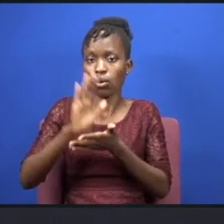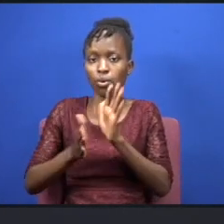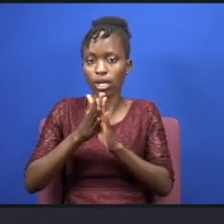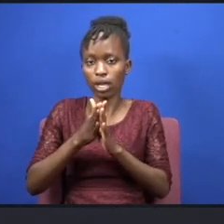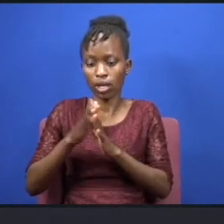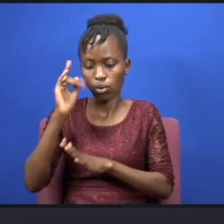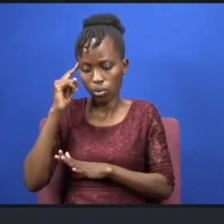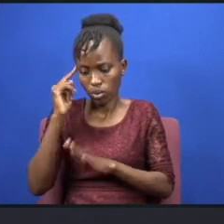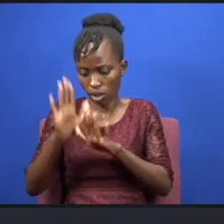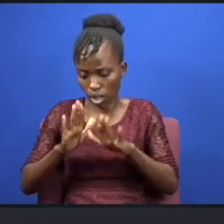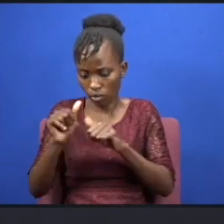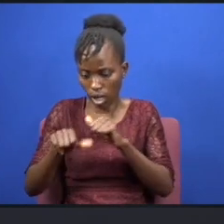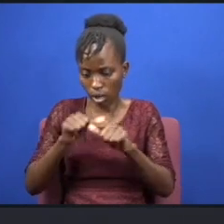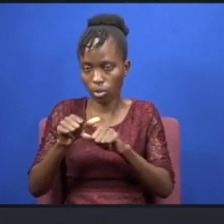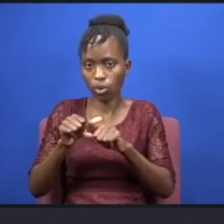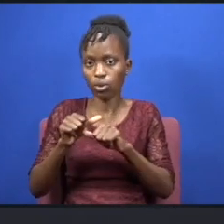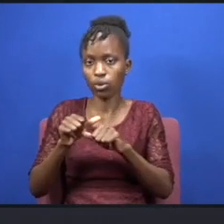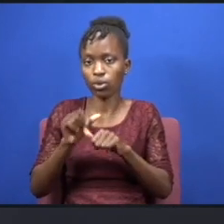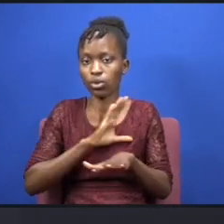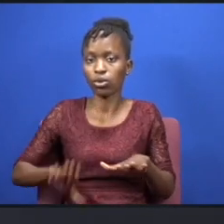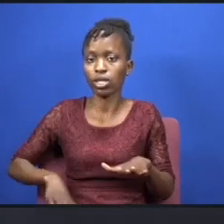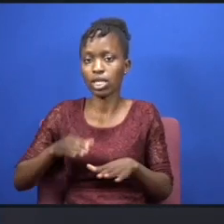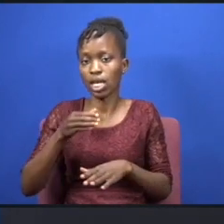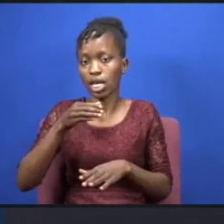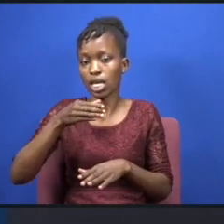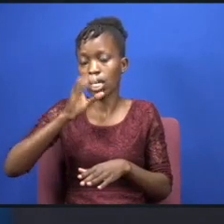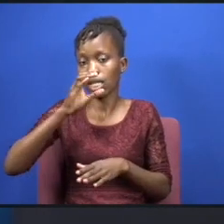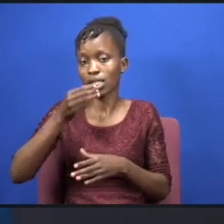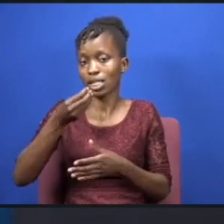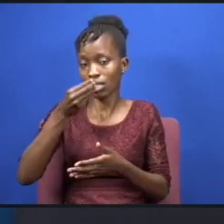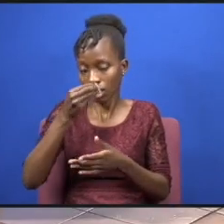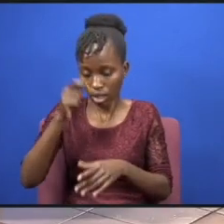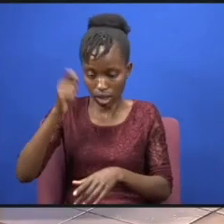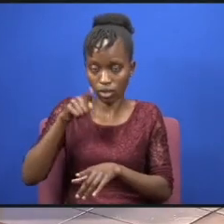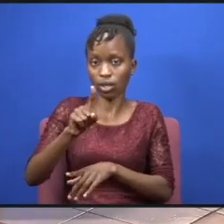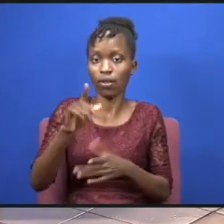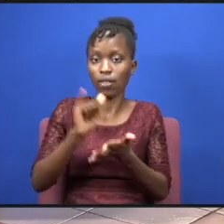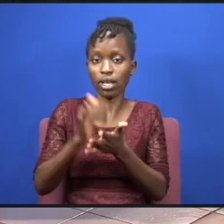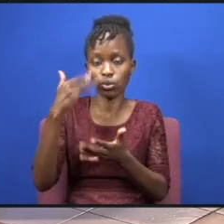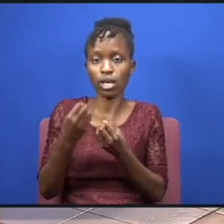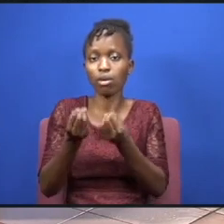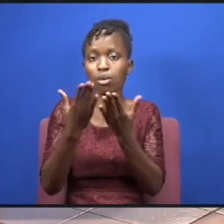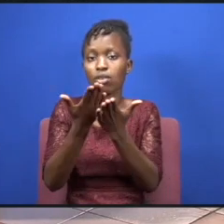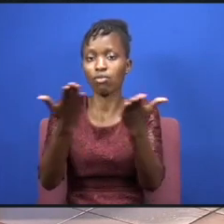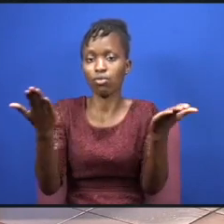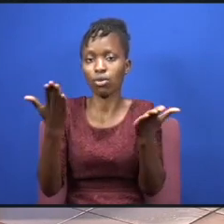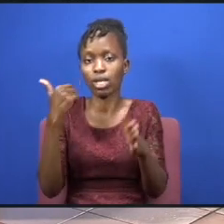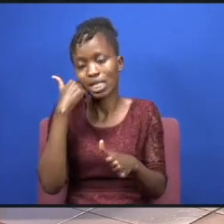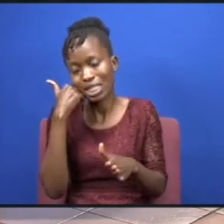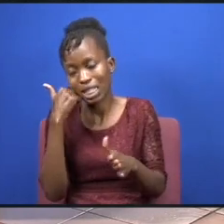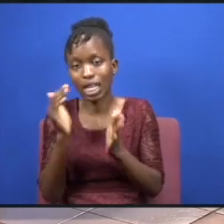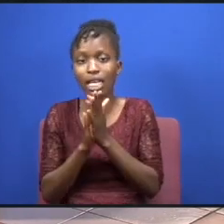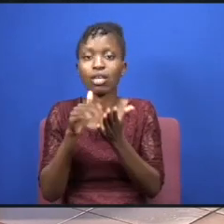body of Christ eat and drink judgment on themselves. And that is why many among you are sick and